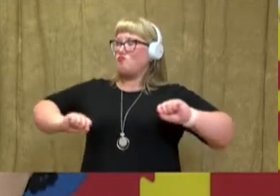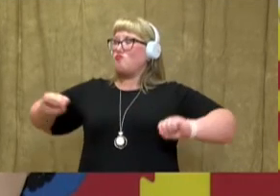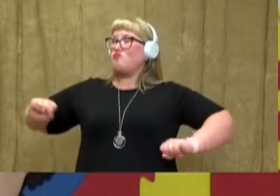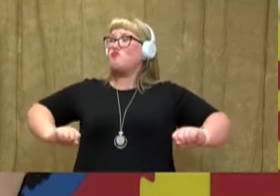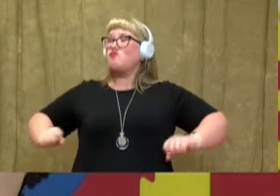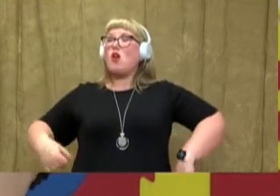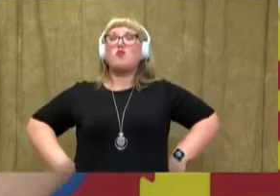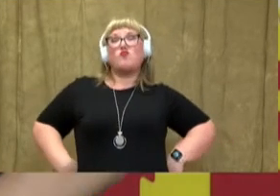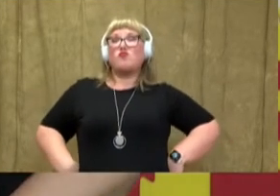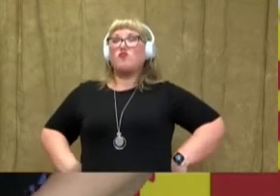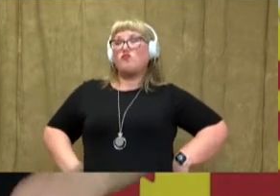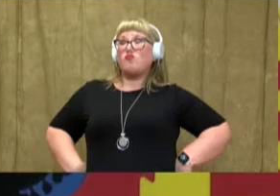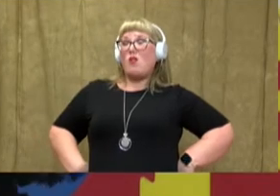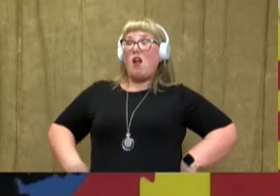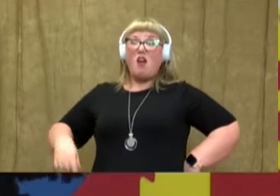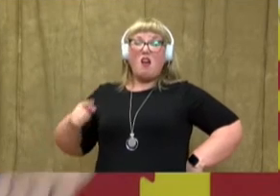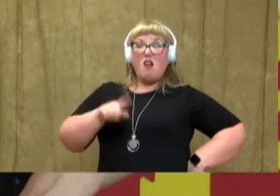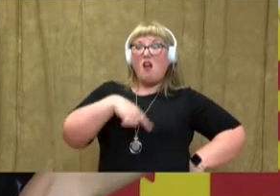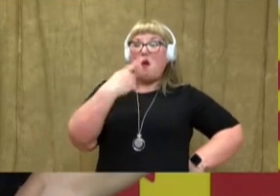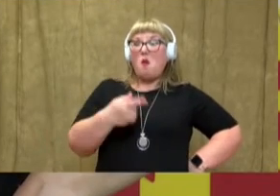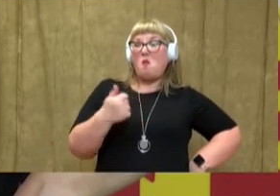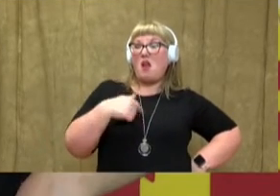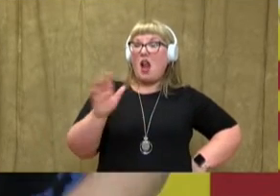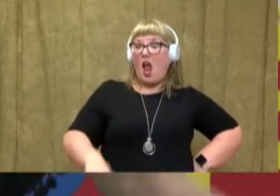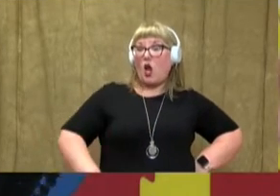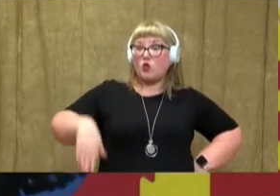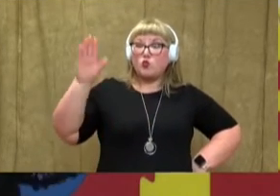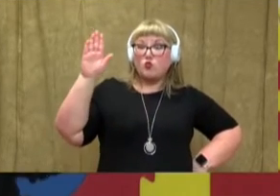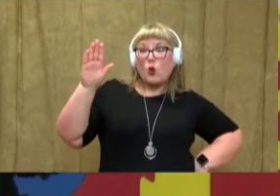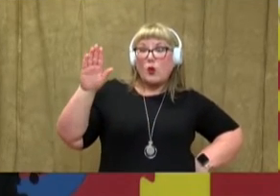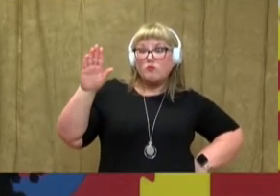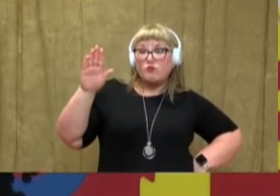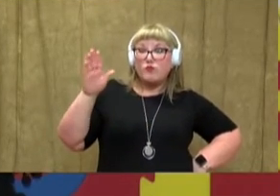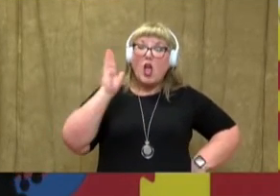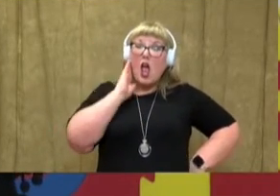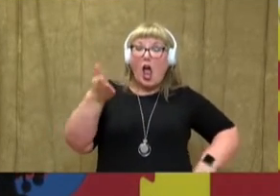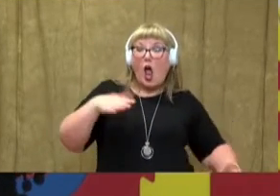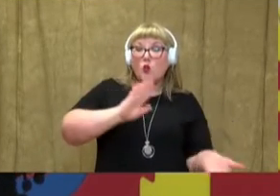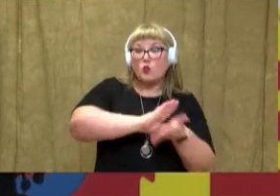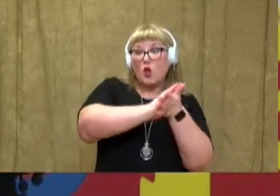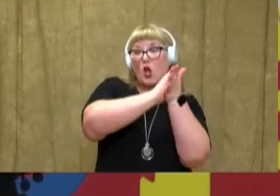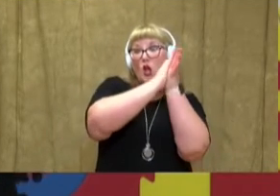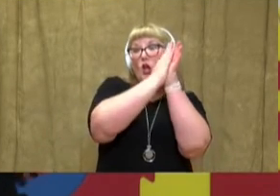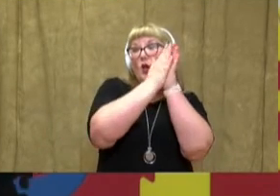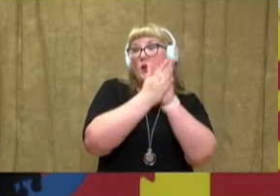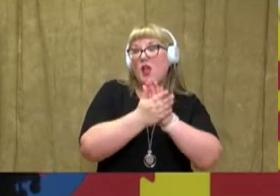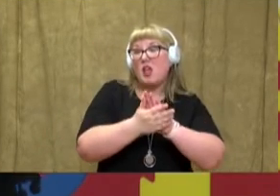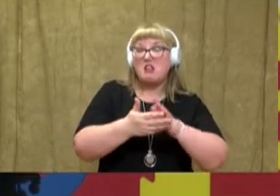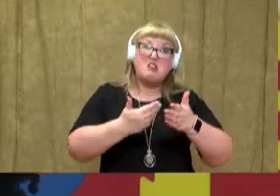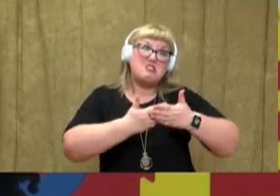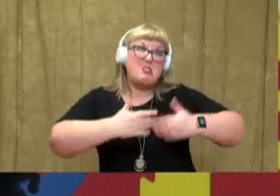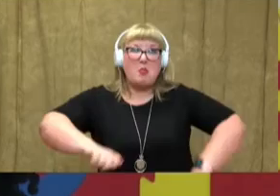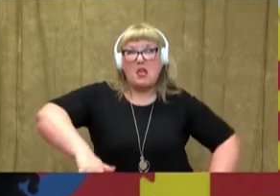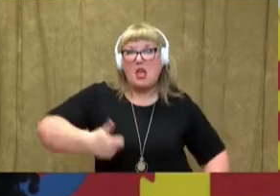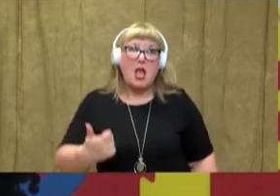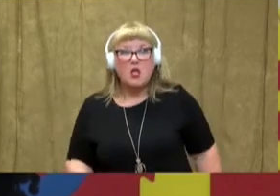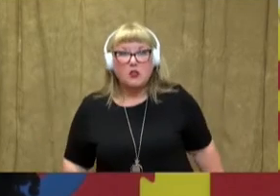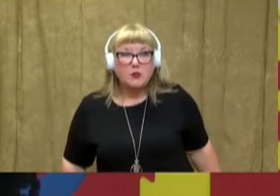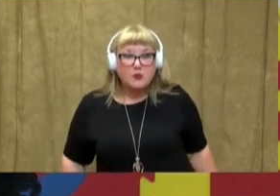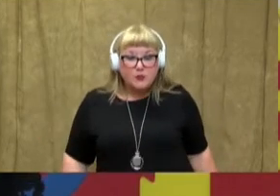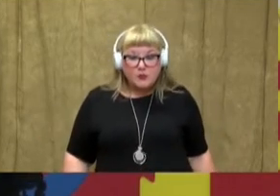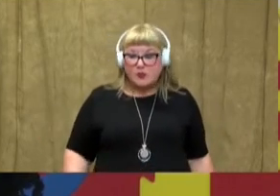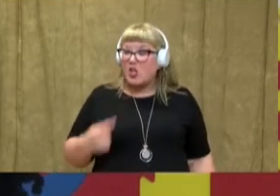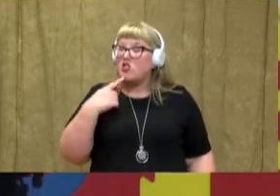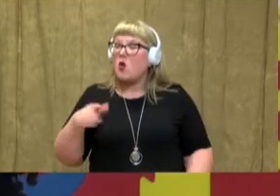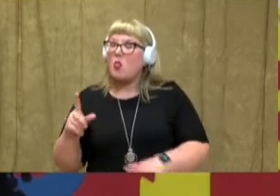her friends. When I grow up, I'm going to turn into something else, she told the